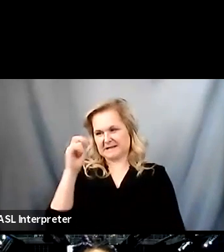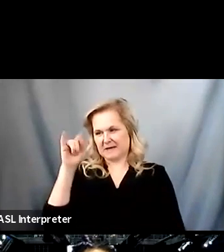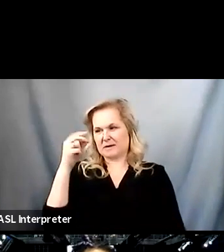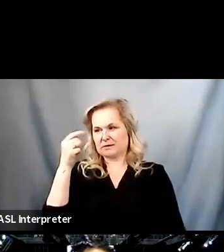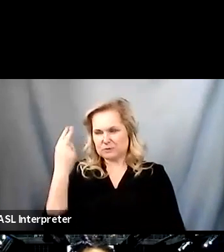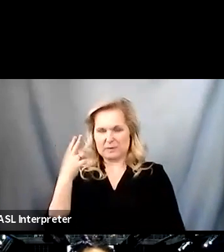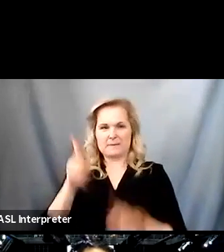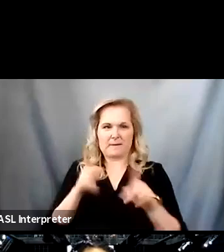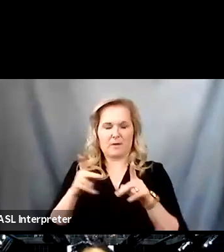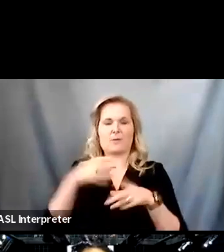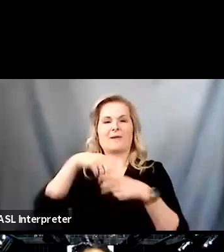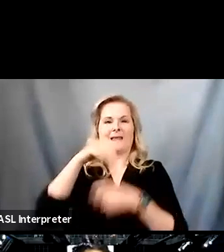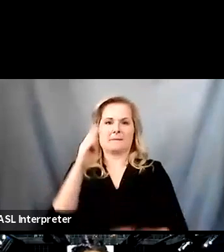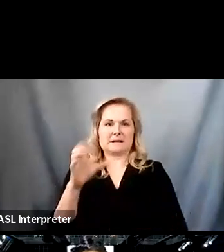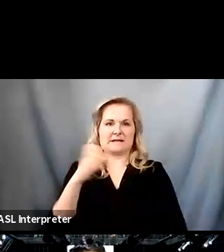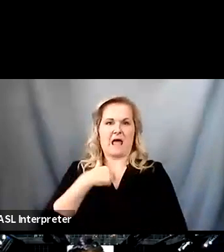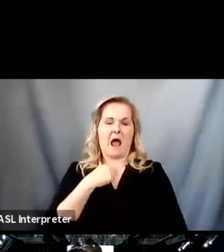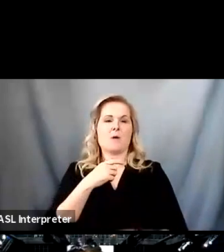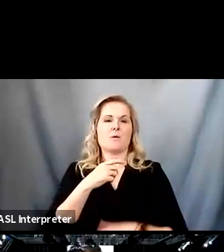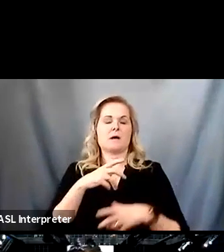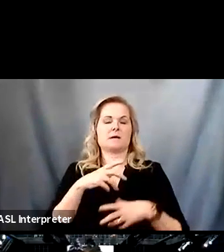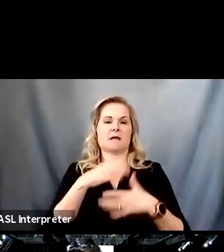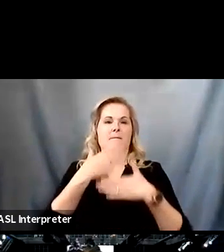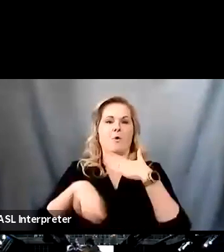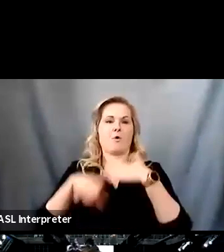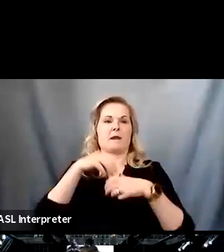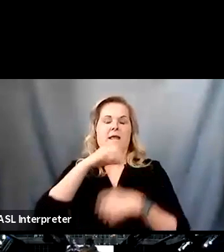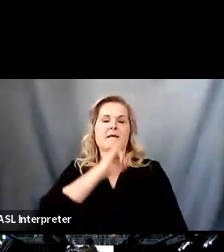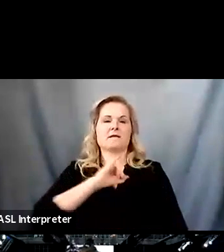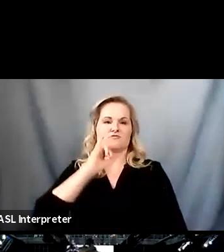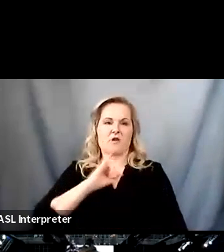I was born in Israel-occupied Palestine,